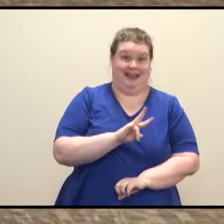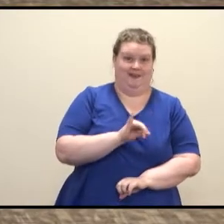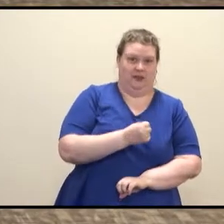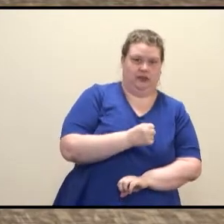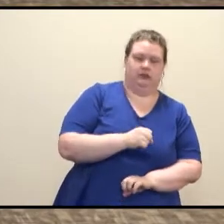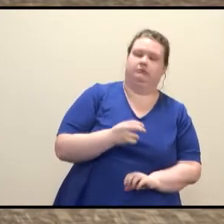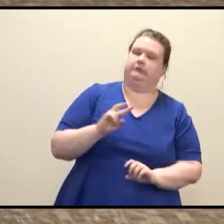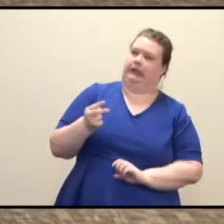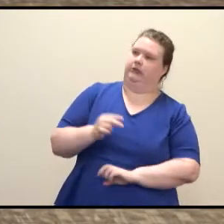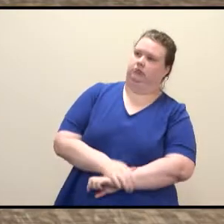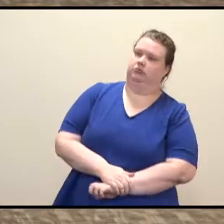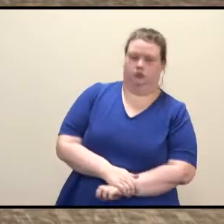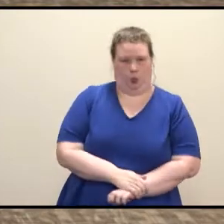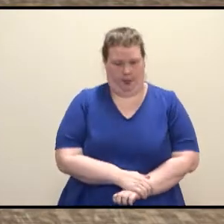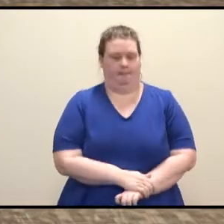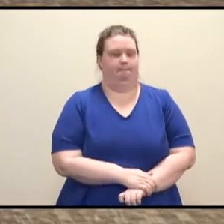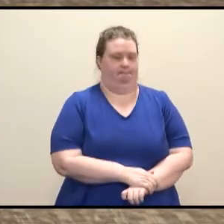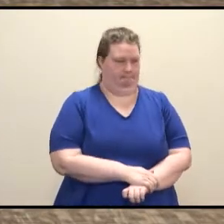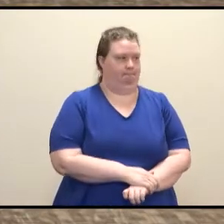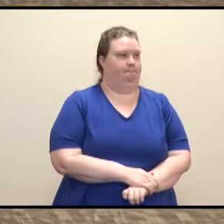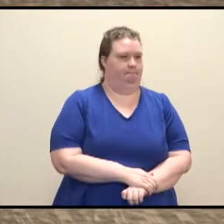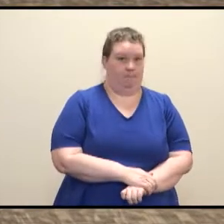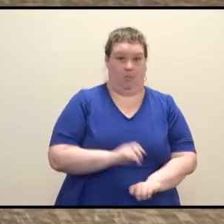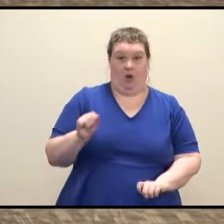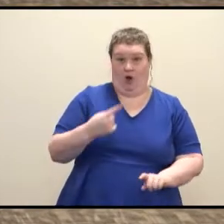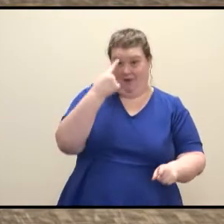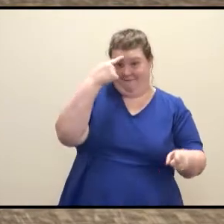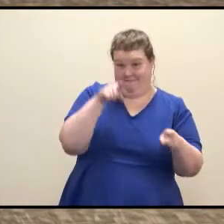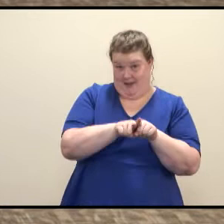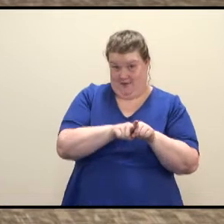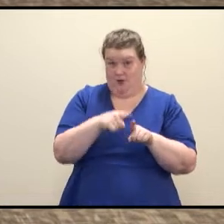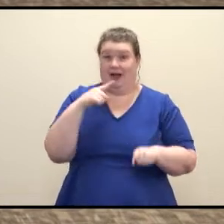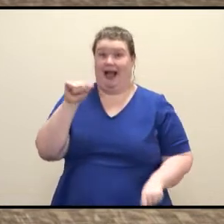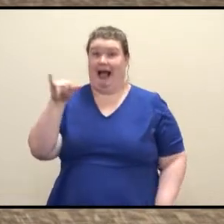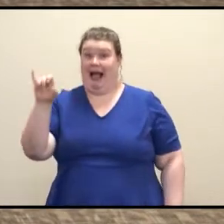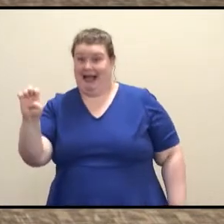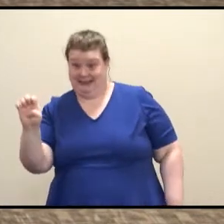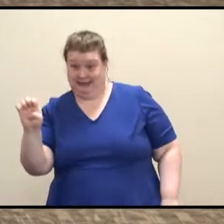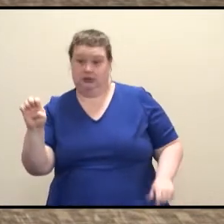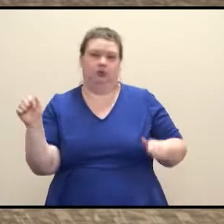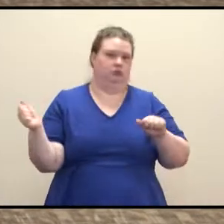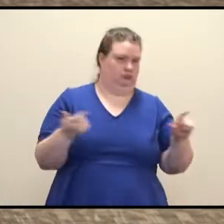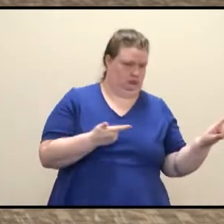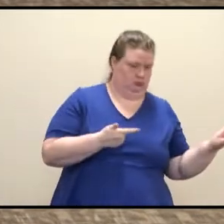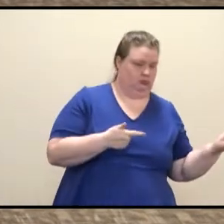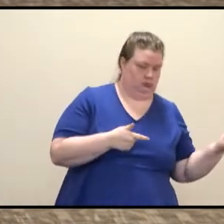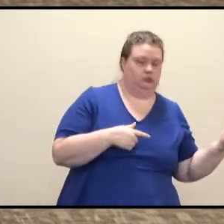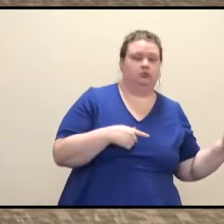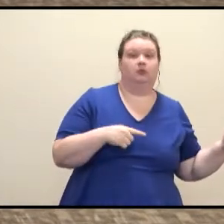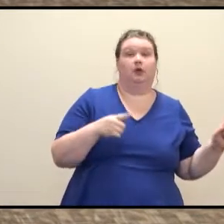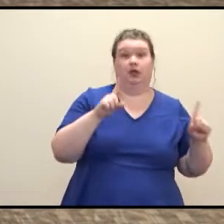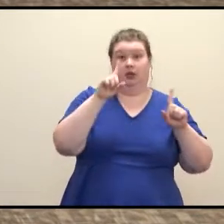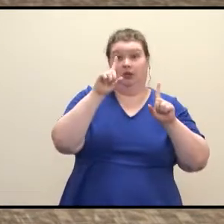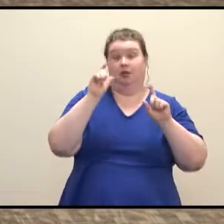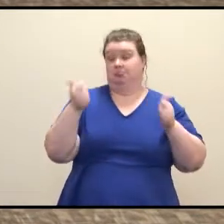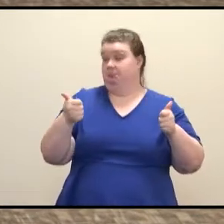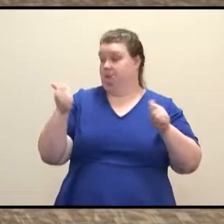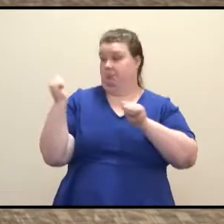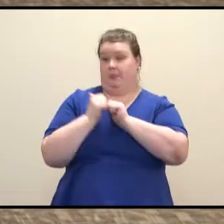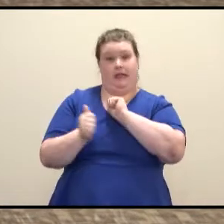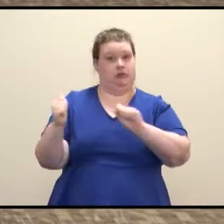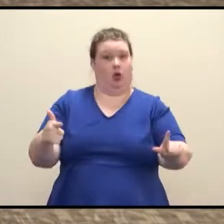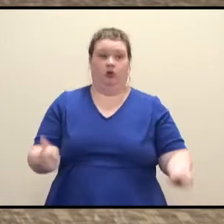Second. Okay, great. All in favor, say aye. Aye. Aye. Okay, decision